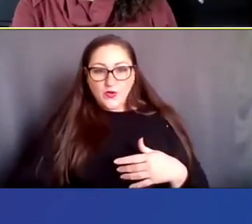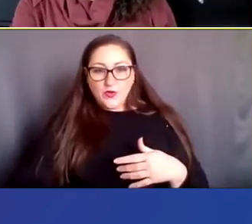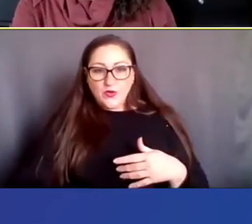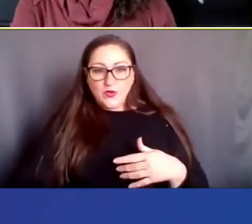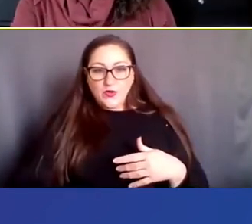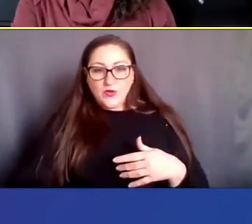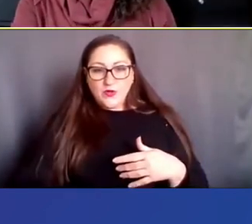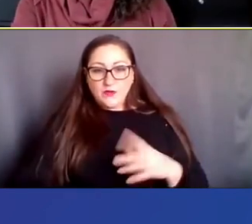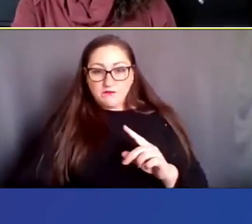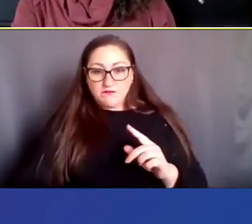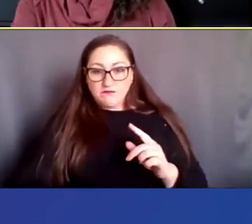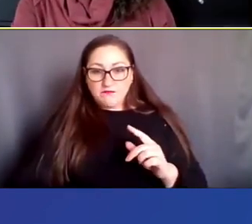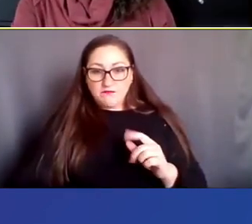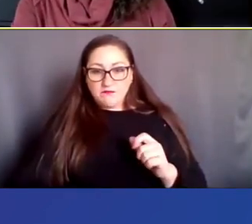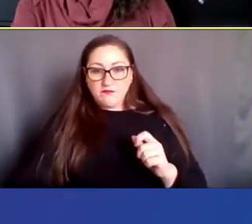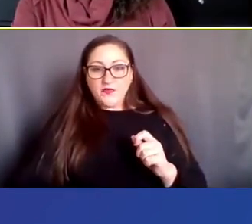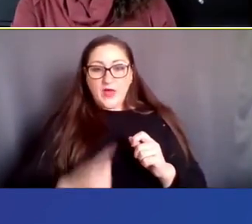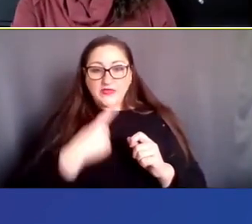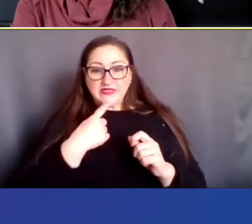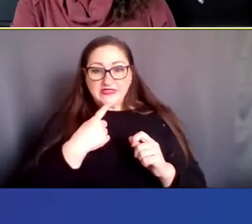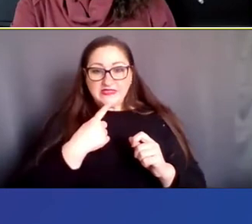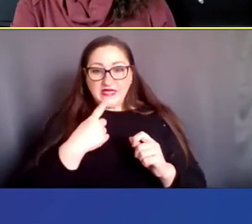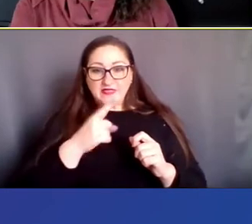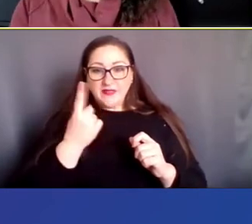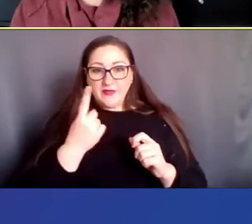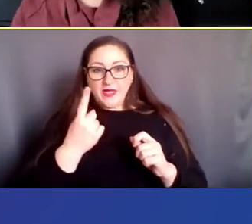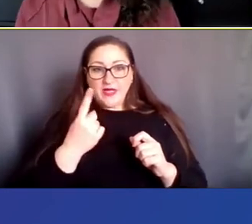I was going to say something. Oh, please